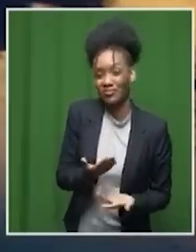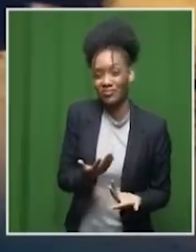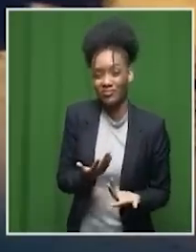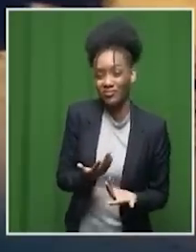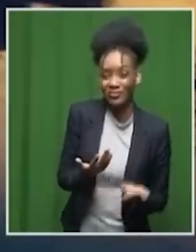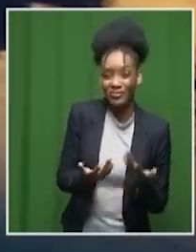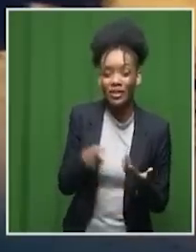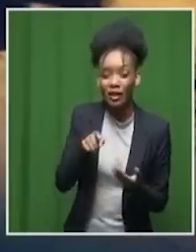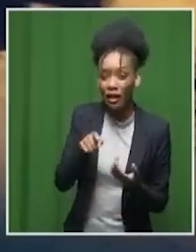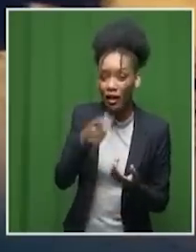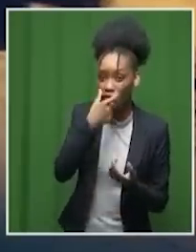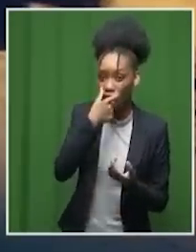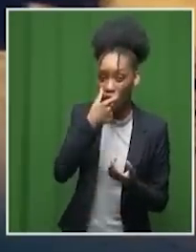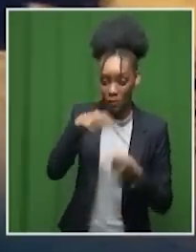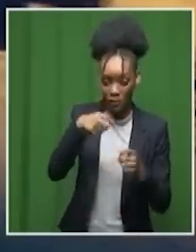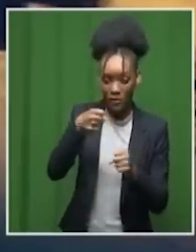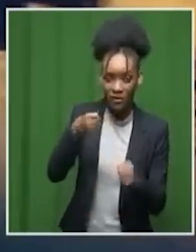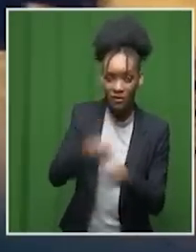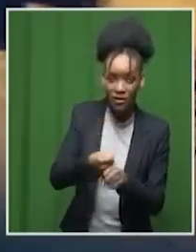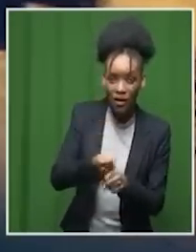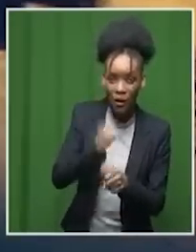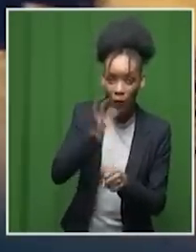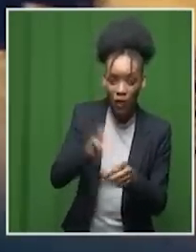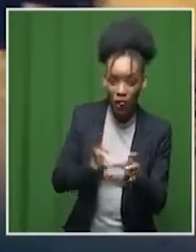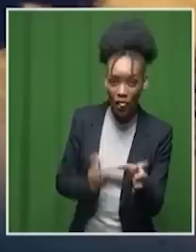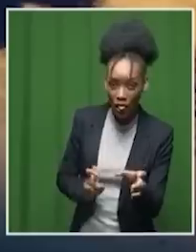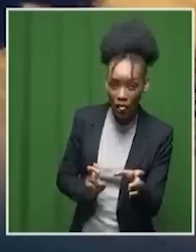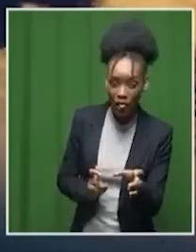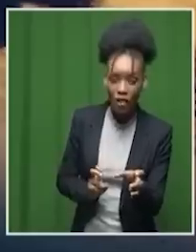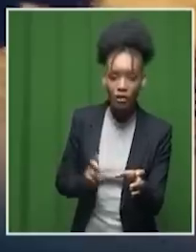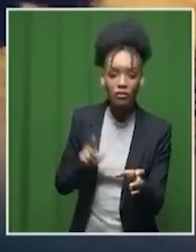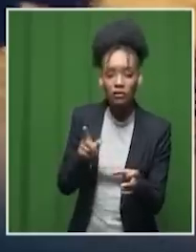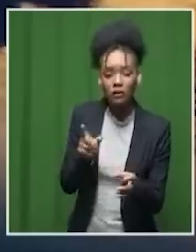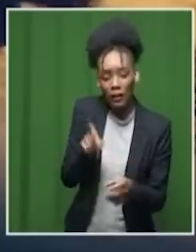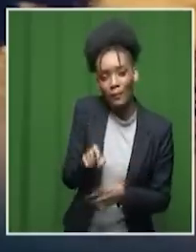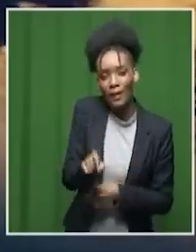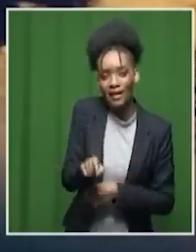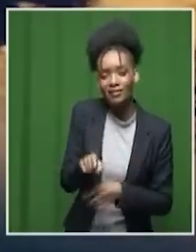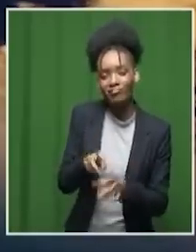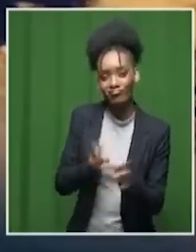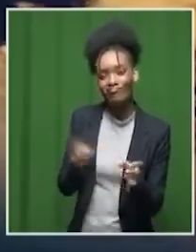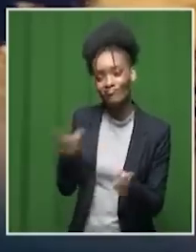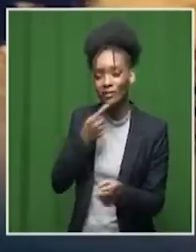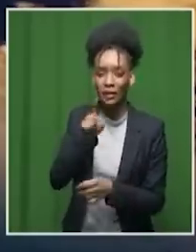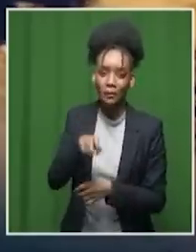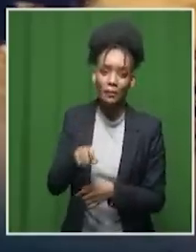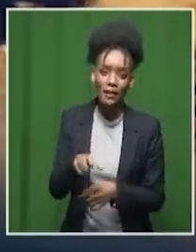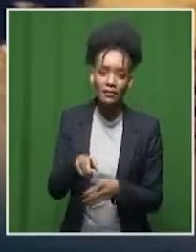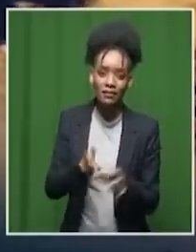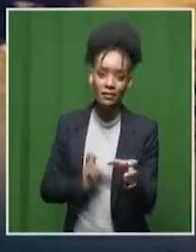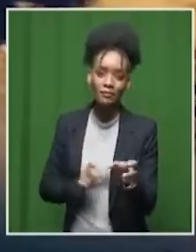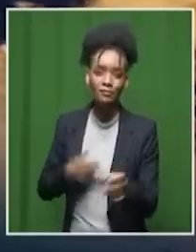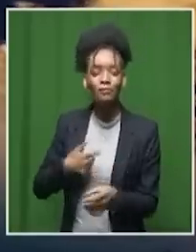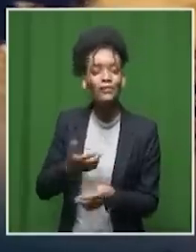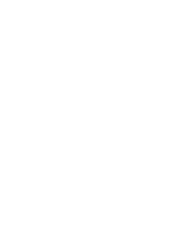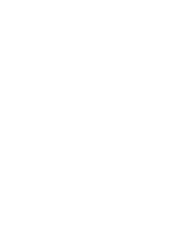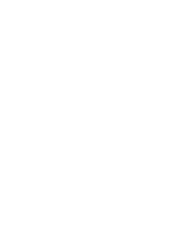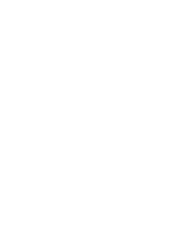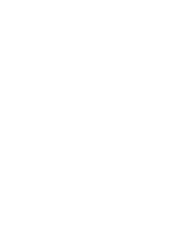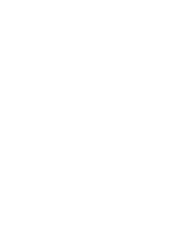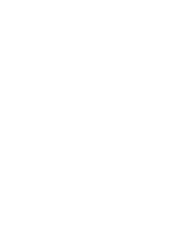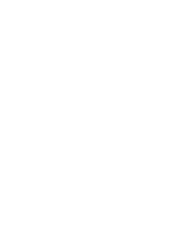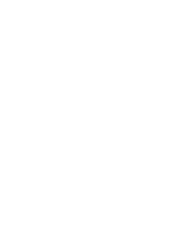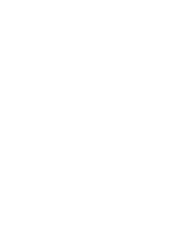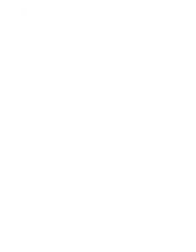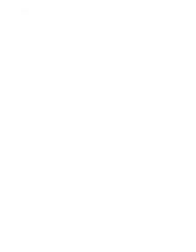during the course of this year, as you heard him more pointedly saying he would probably have to resign. So let us know your thoughts at Morning Live SABC.